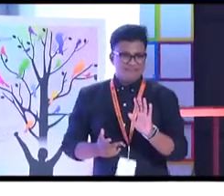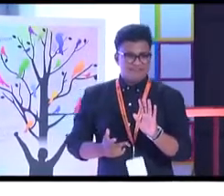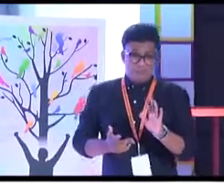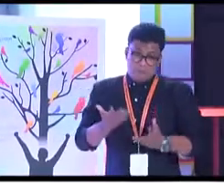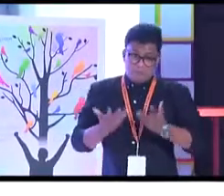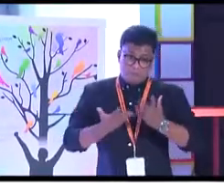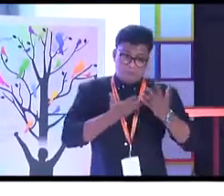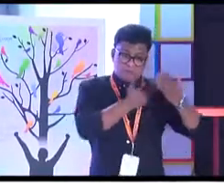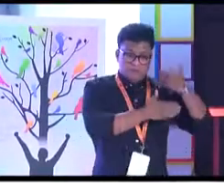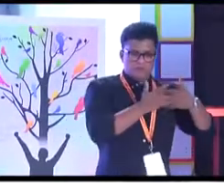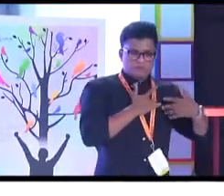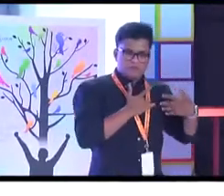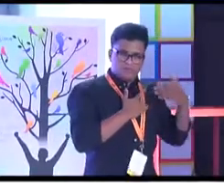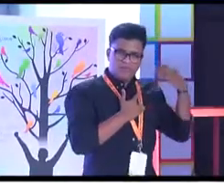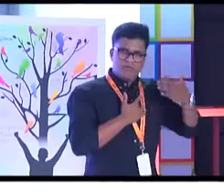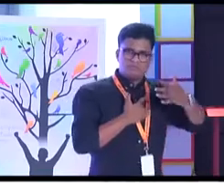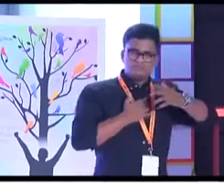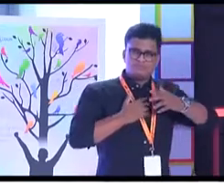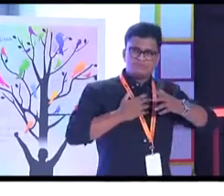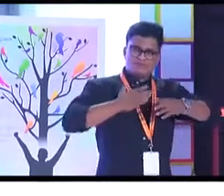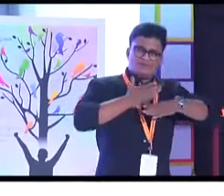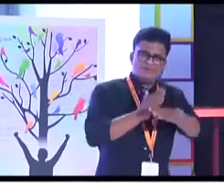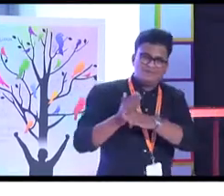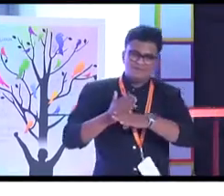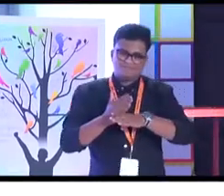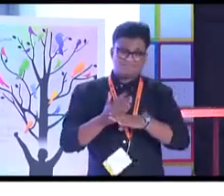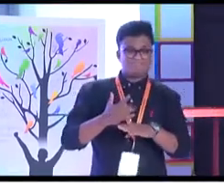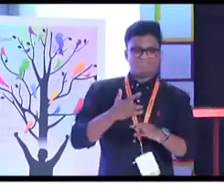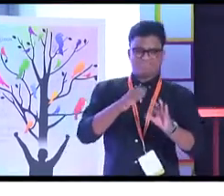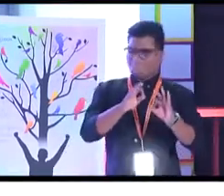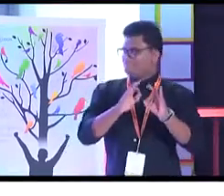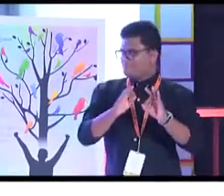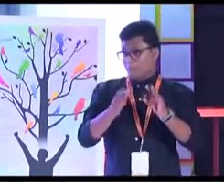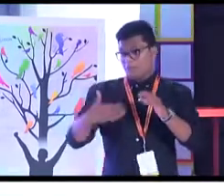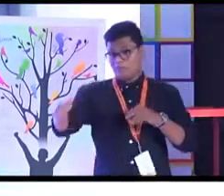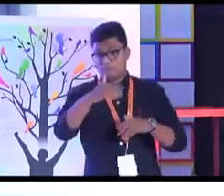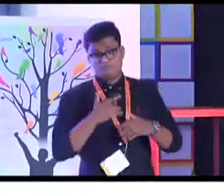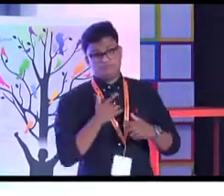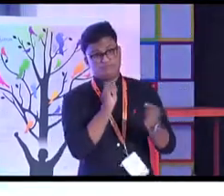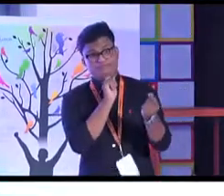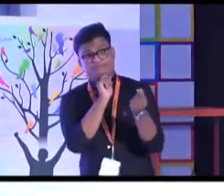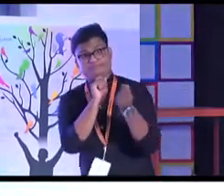very historic moment for me to share my journey for you all.